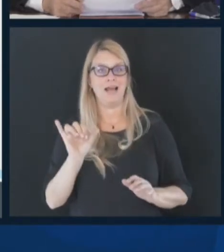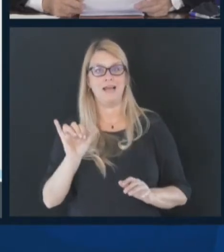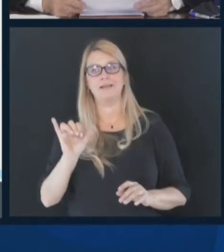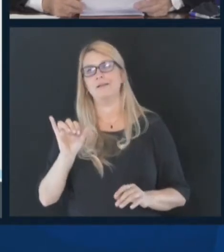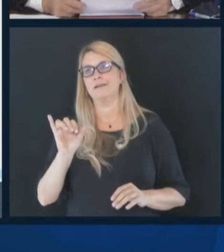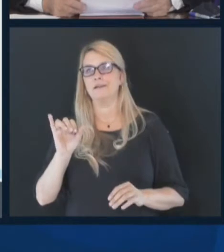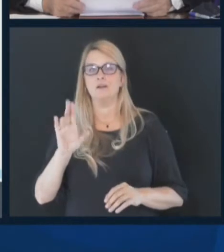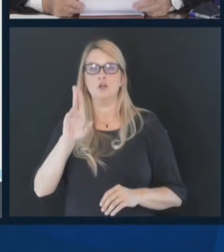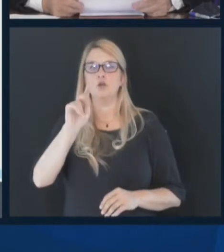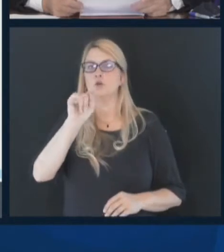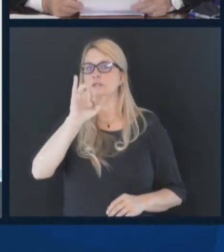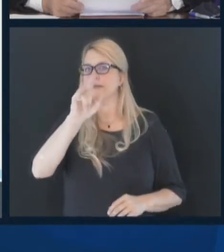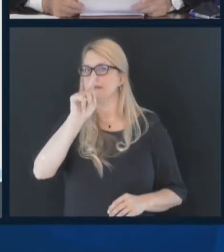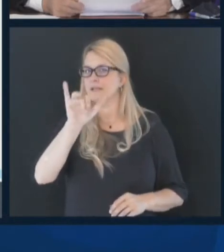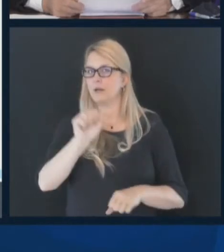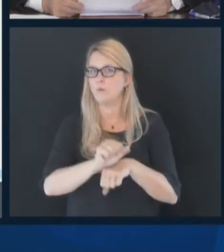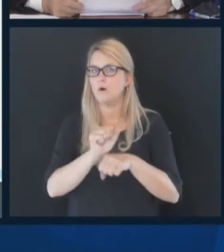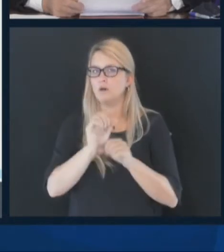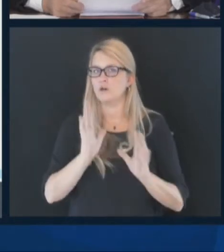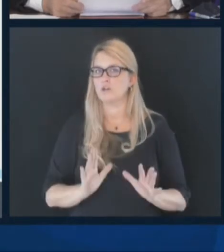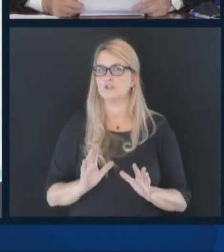workers and transportation workers.